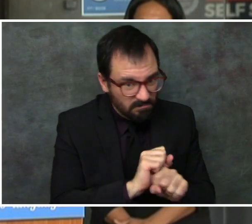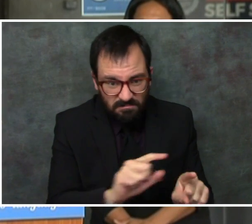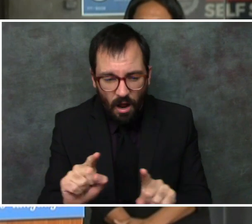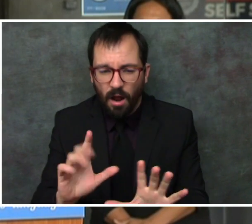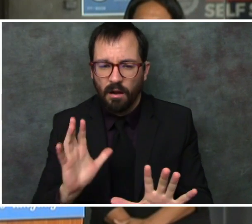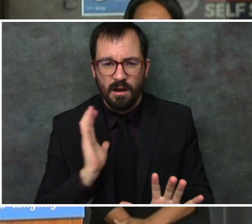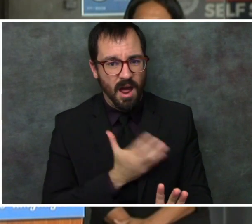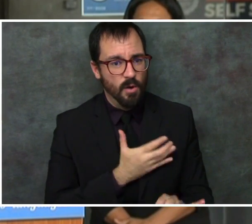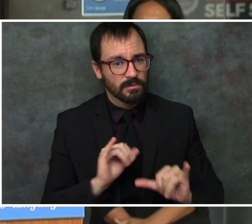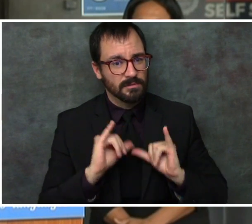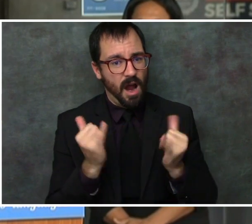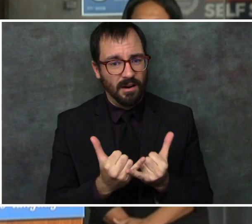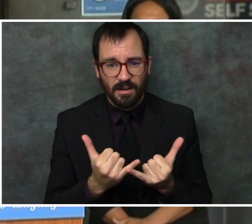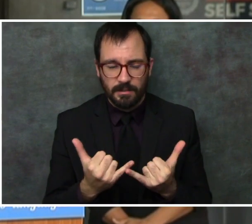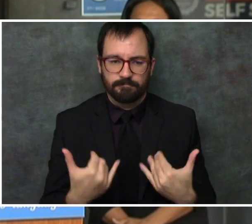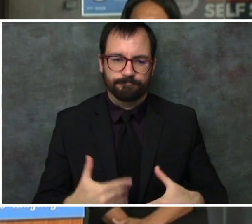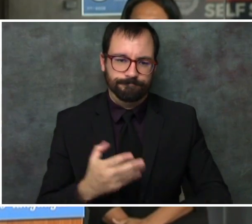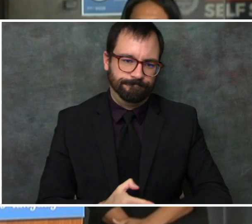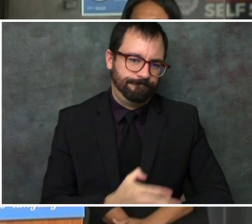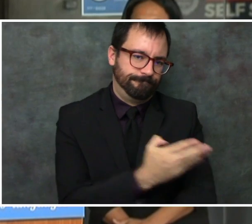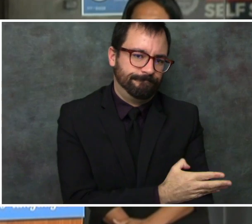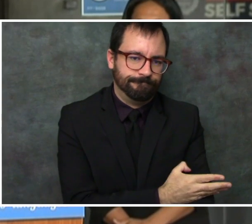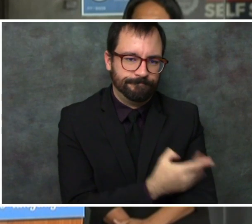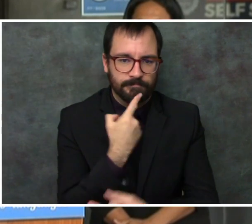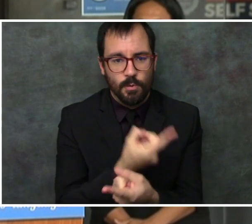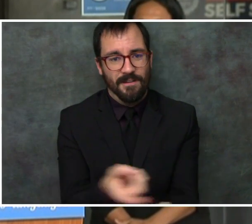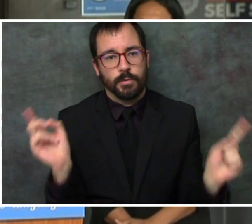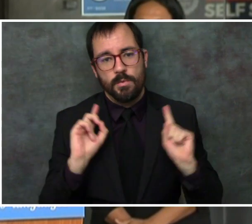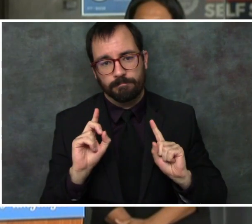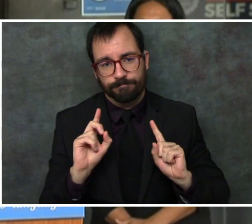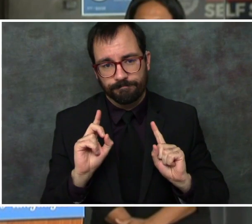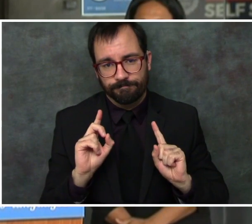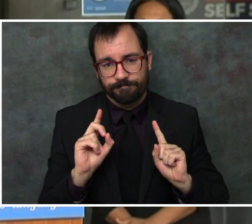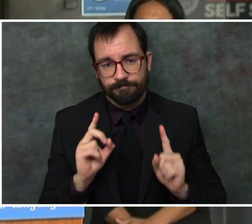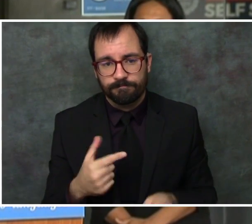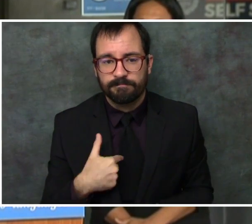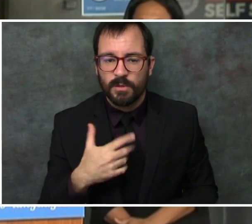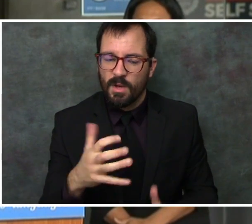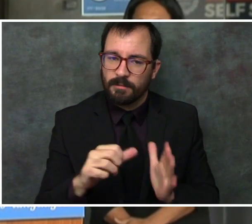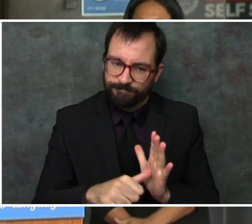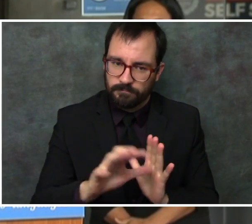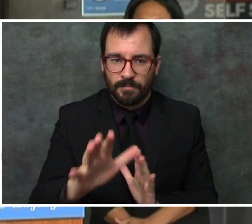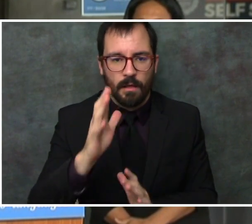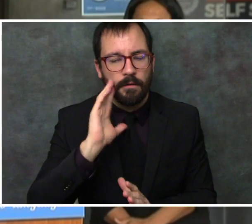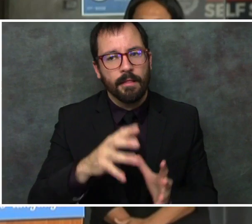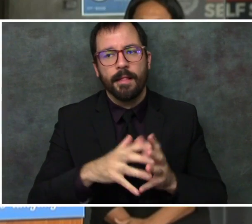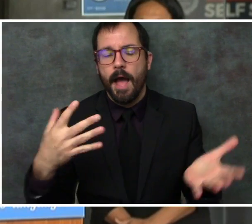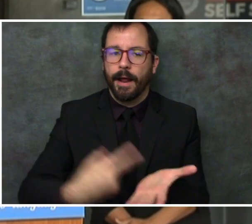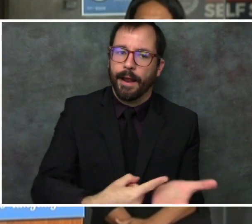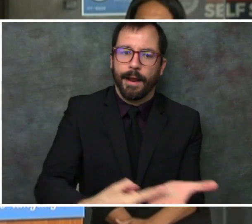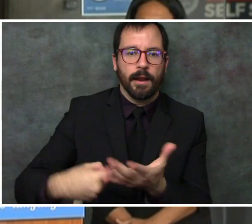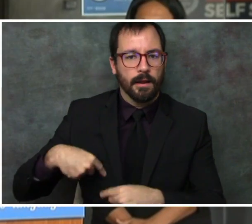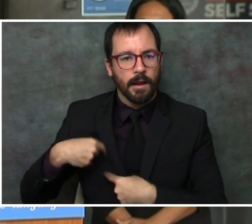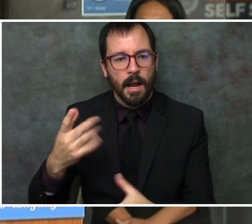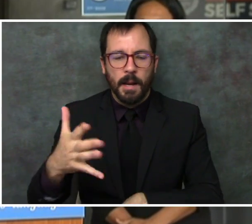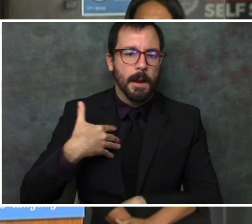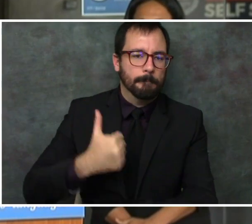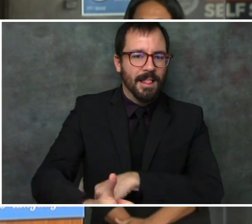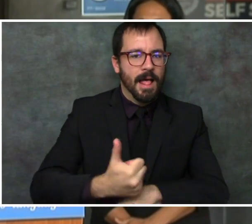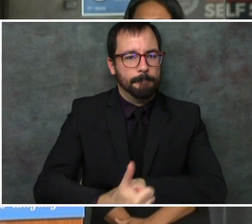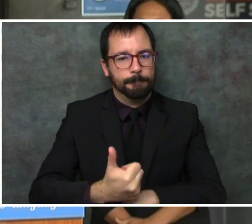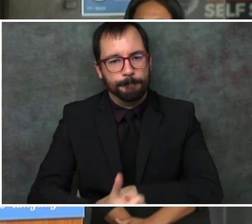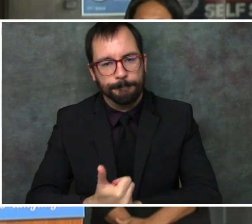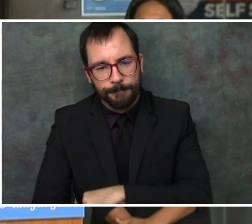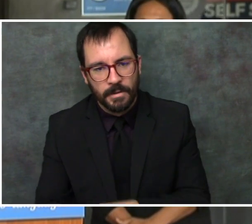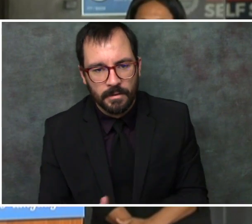I will say, because there's been a lot of talk just about blaming our families, we're way past the blame game, who's at fault, what wasn't